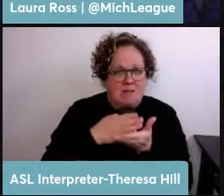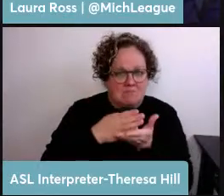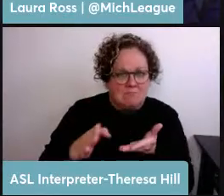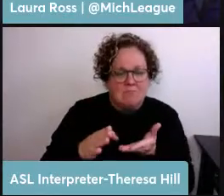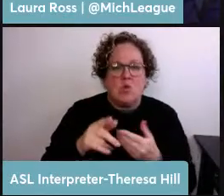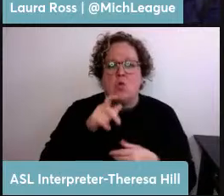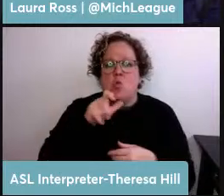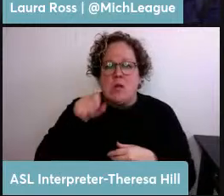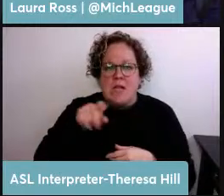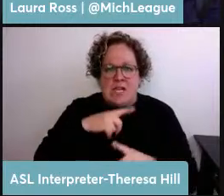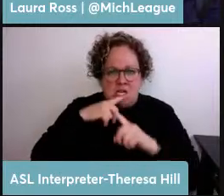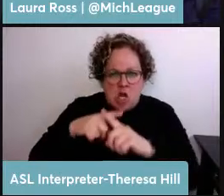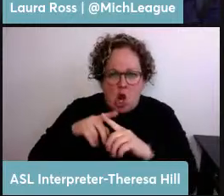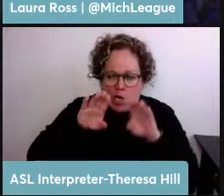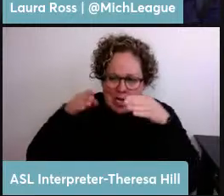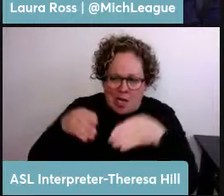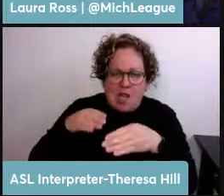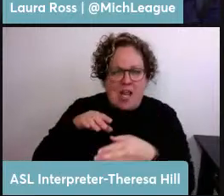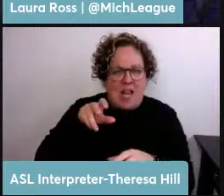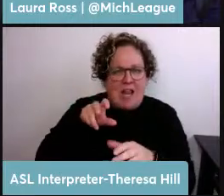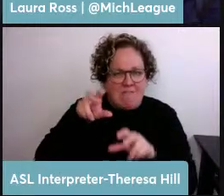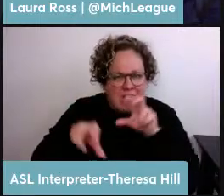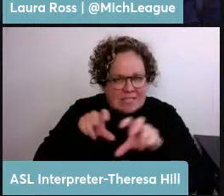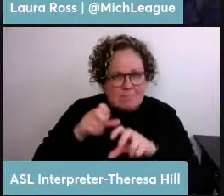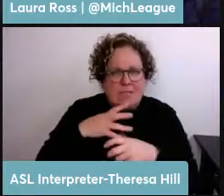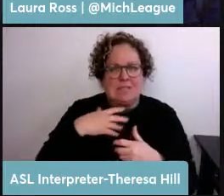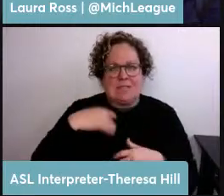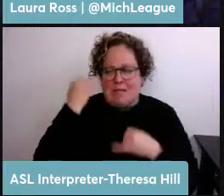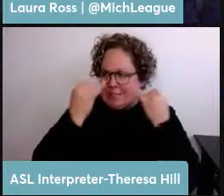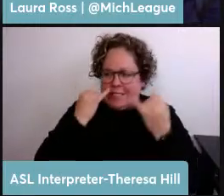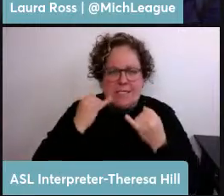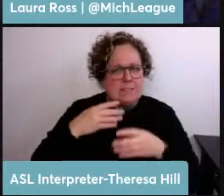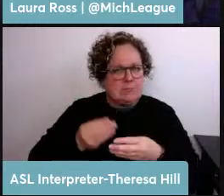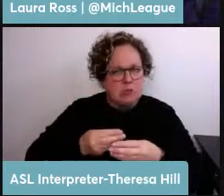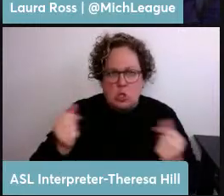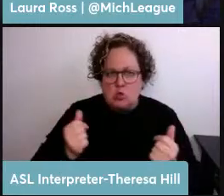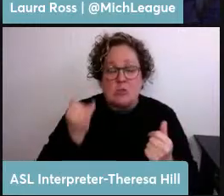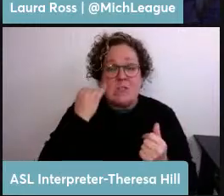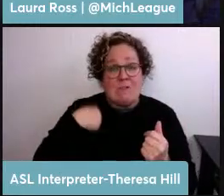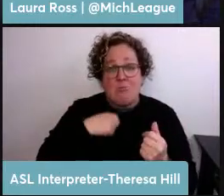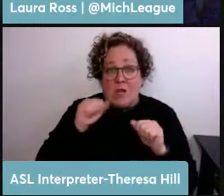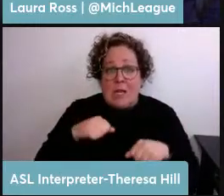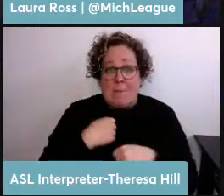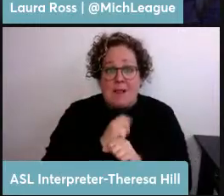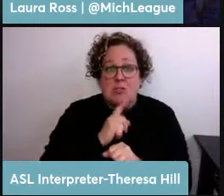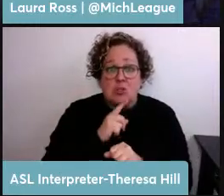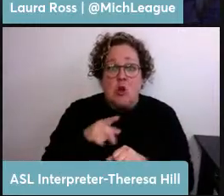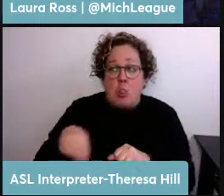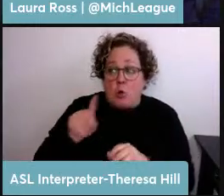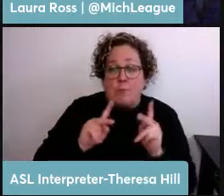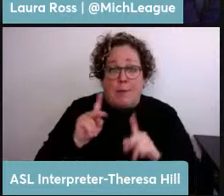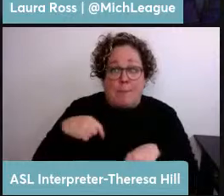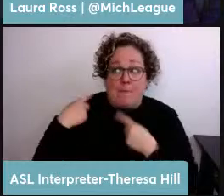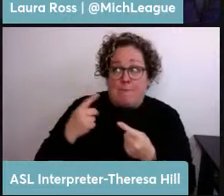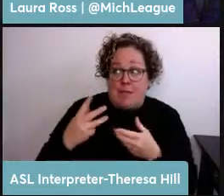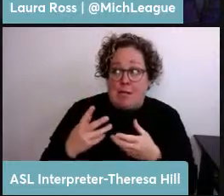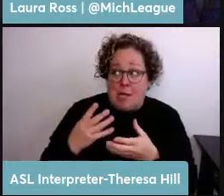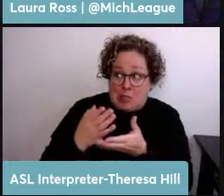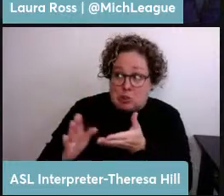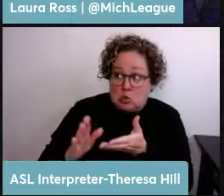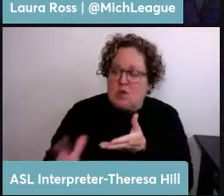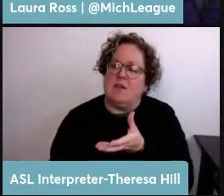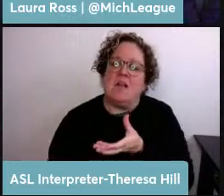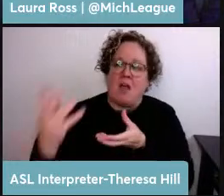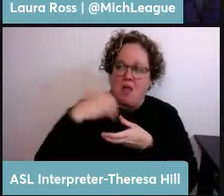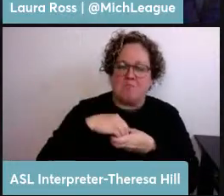targeted investments and ideas and solutions. And if we can ensure that those who've been excluded can be included,